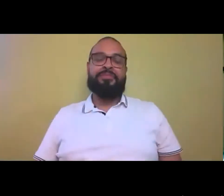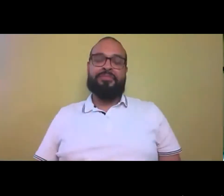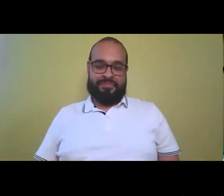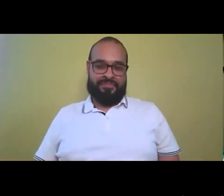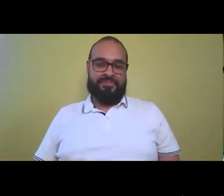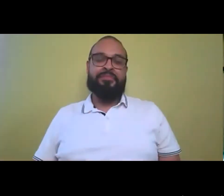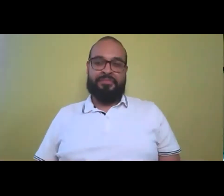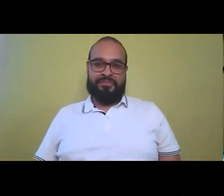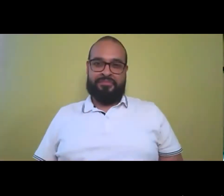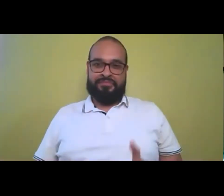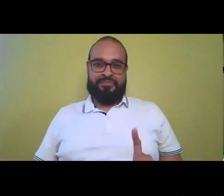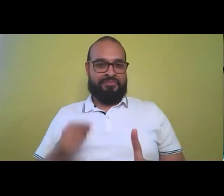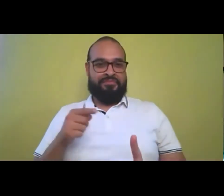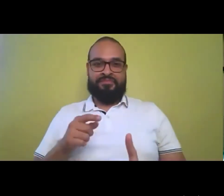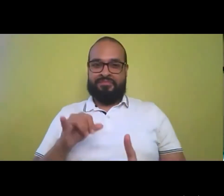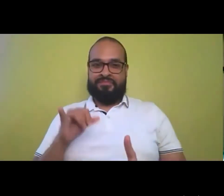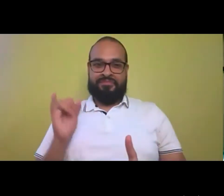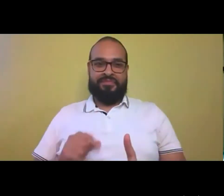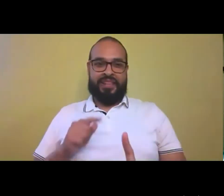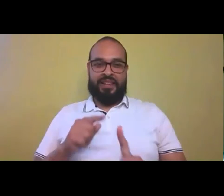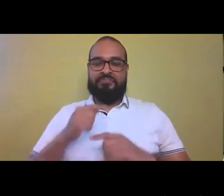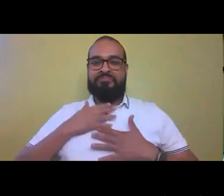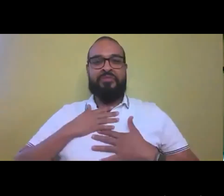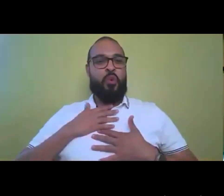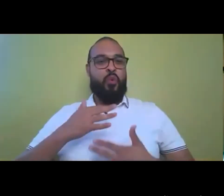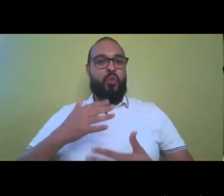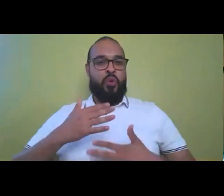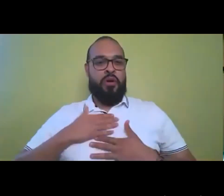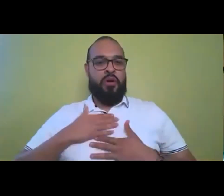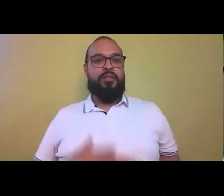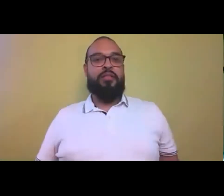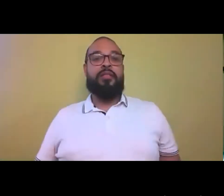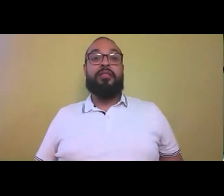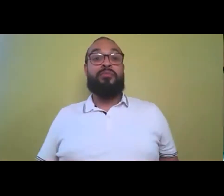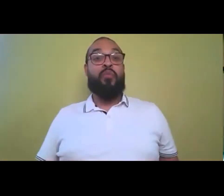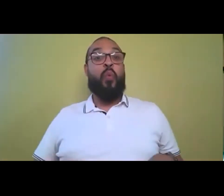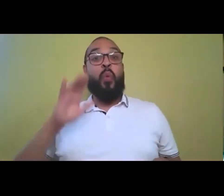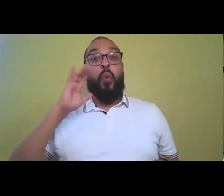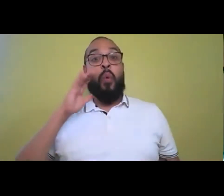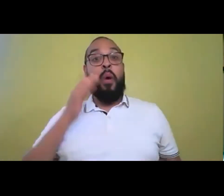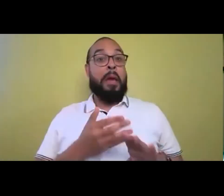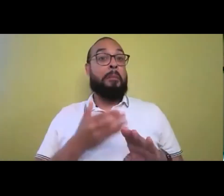was the one they had to do. At the beginning of this, Leslie caught me meditating. So,